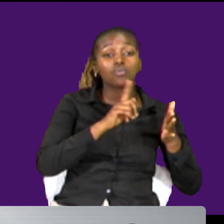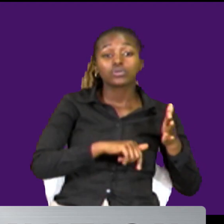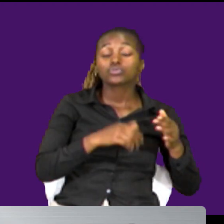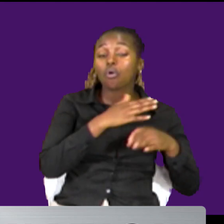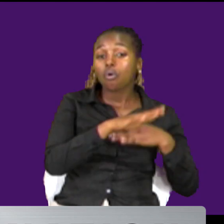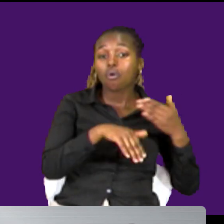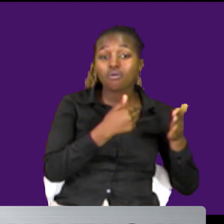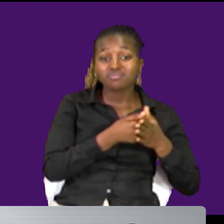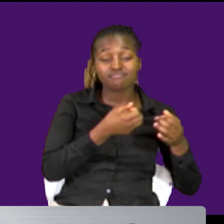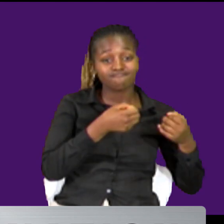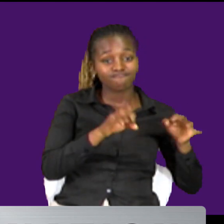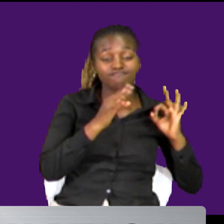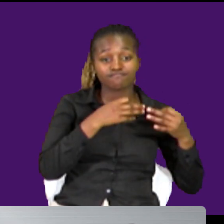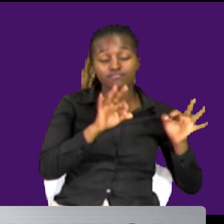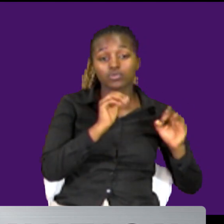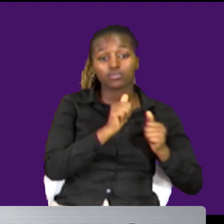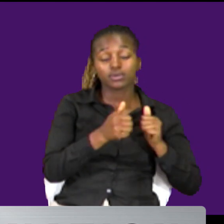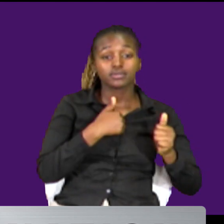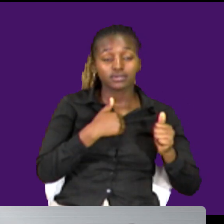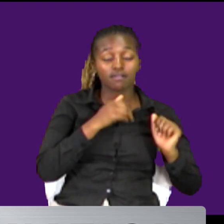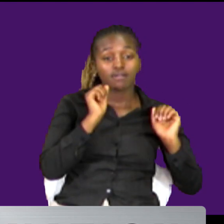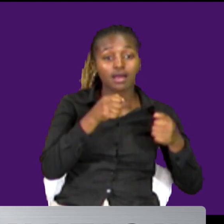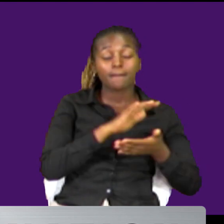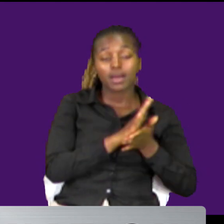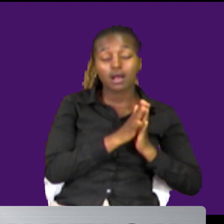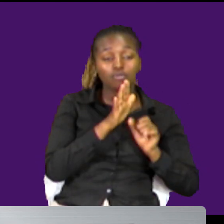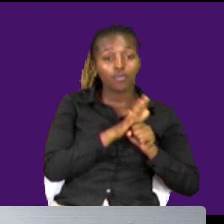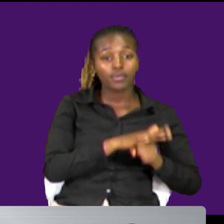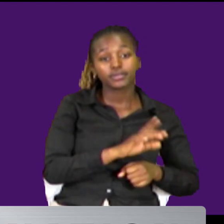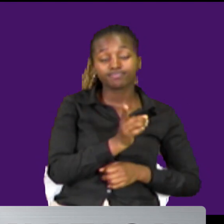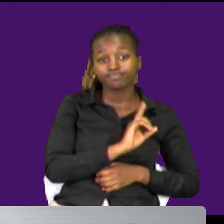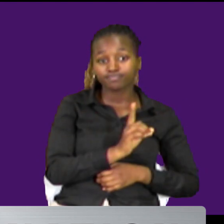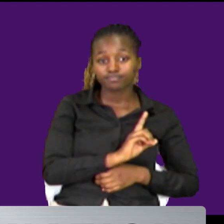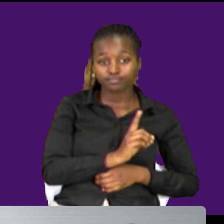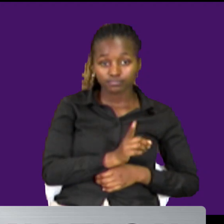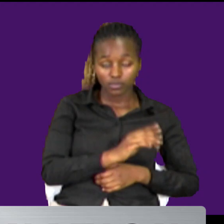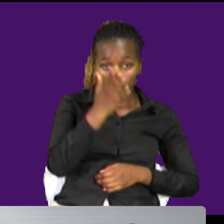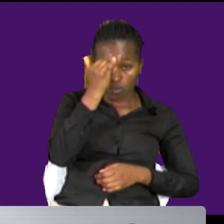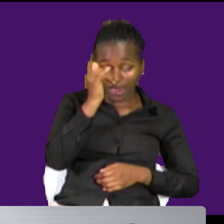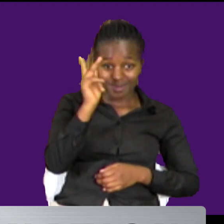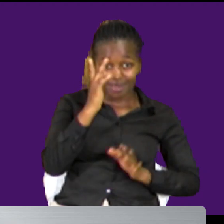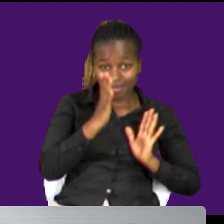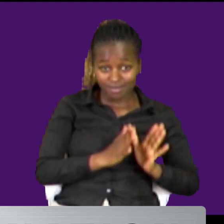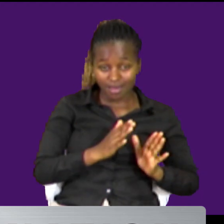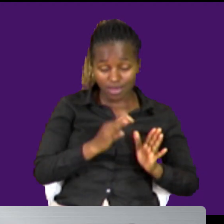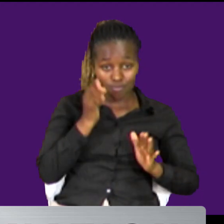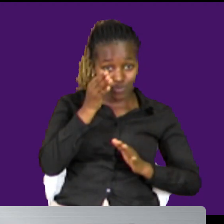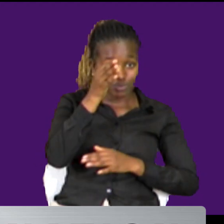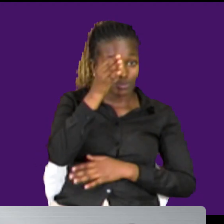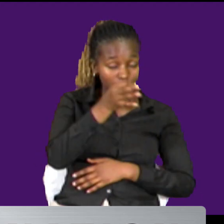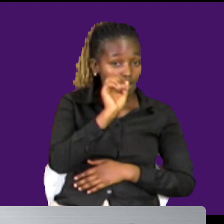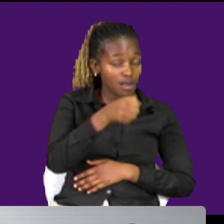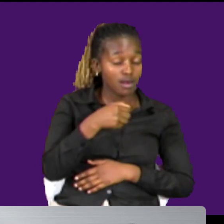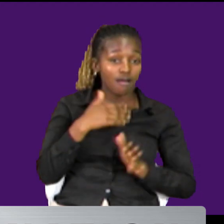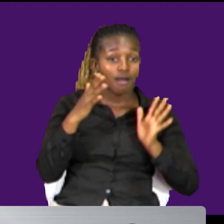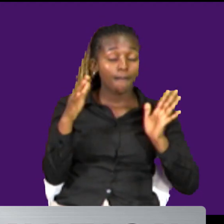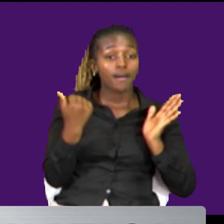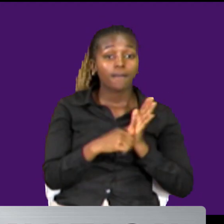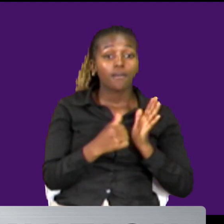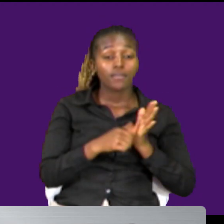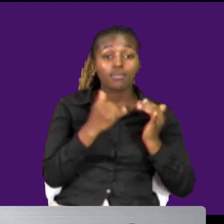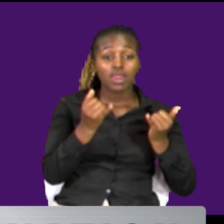would look at it as demeaning, first of all. Because where Kenya is headed to, and you speak about the agencies all